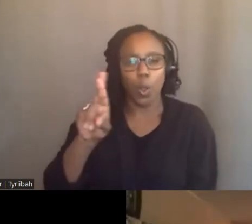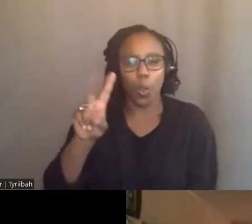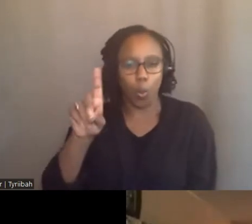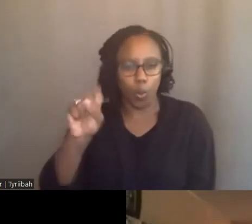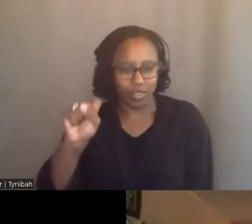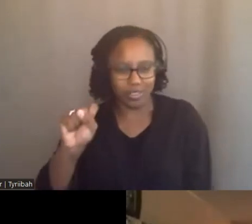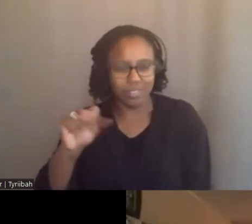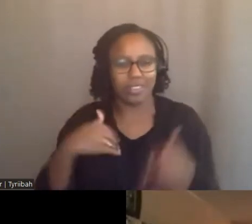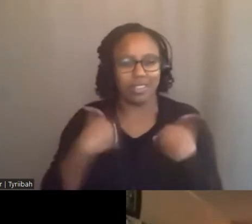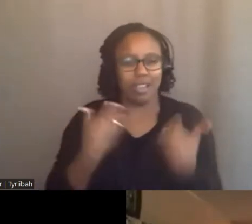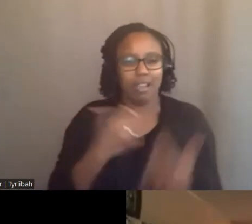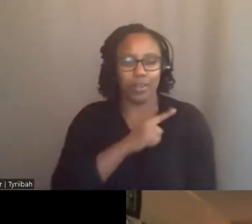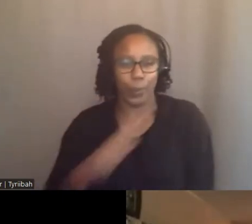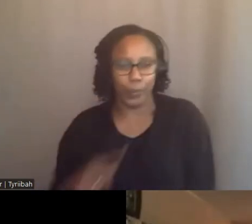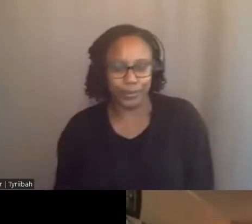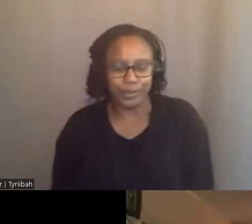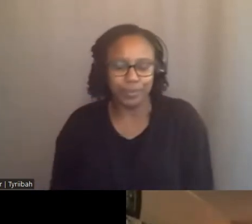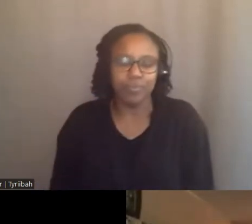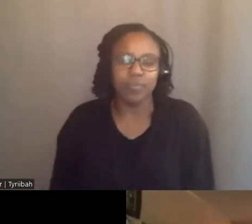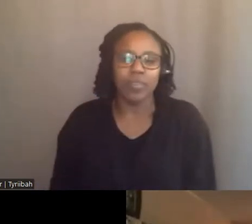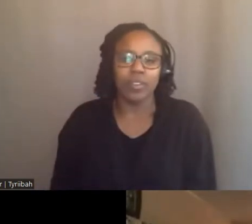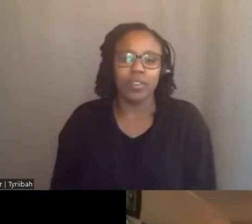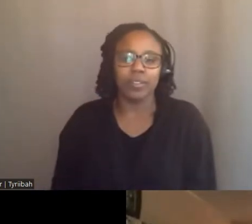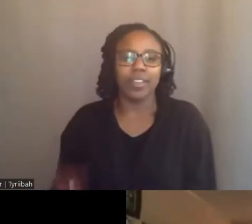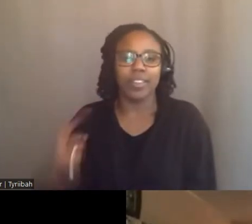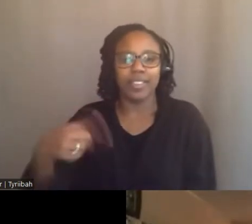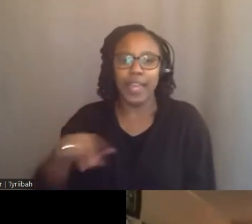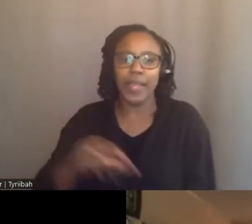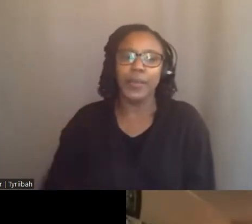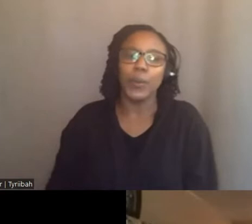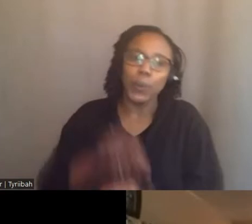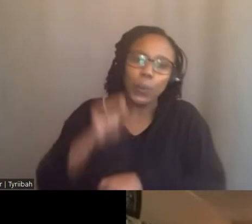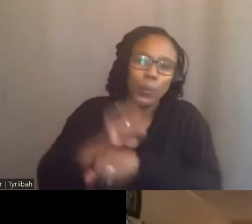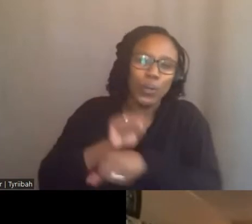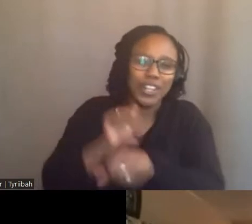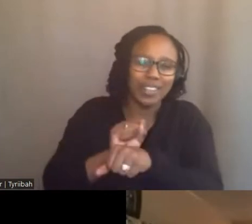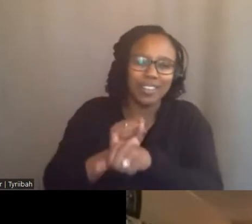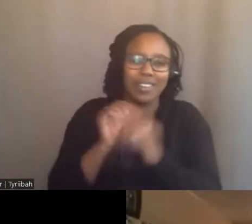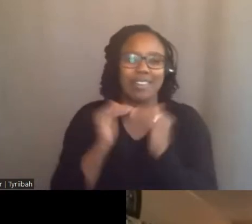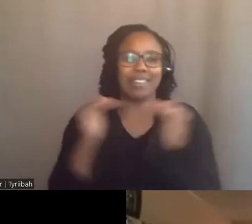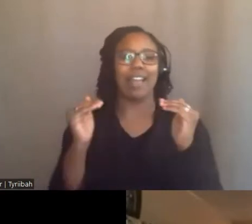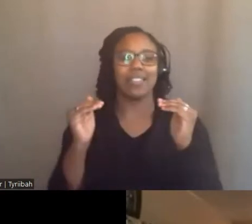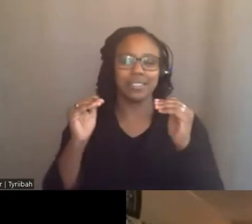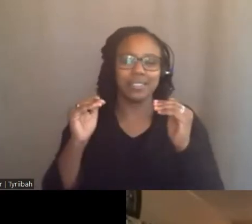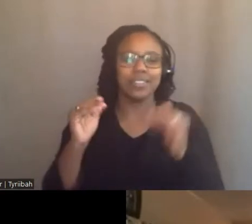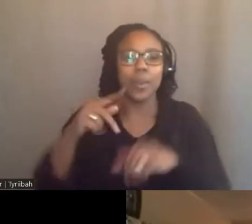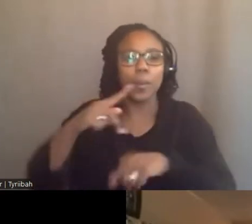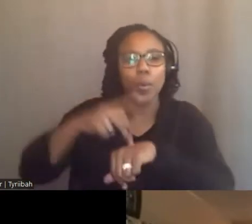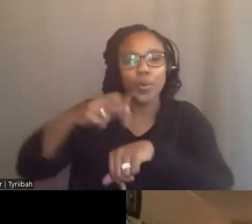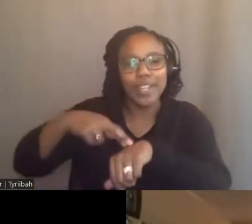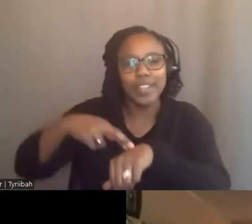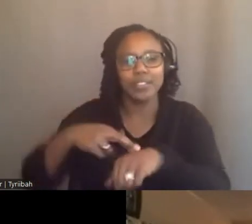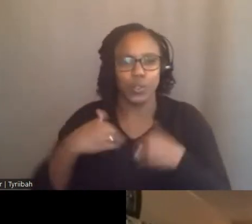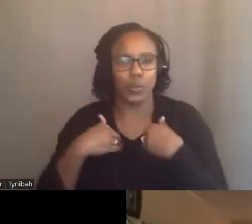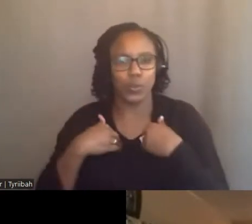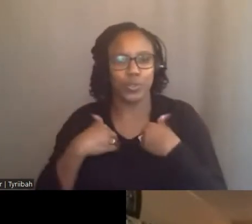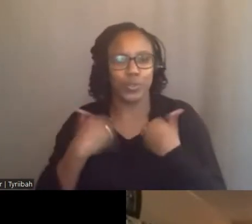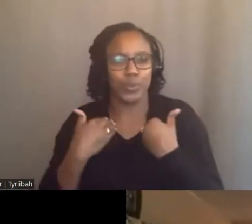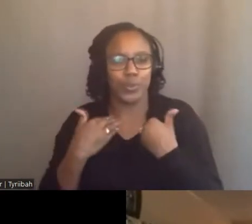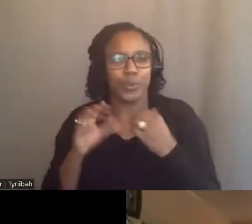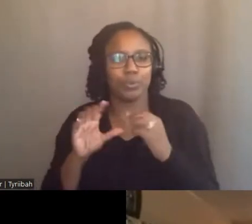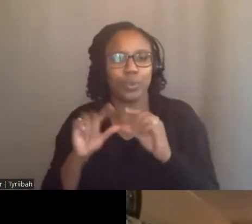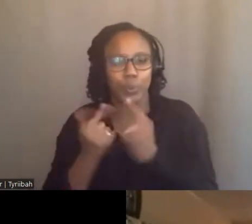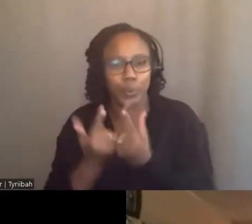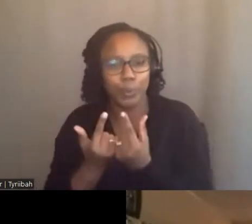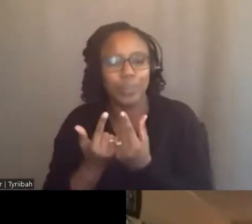were working class Puerto Rican youth who organized in cities like New York,